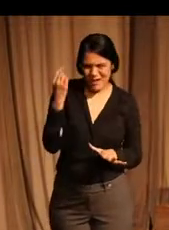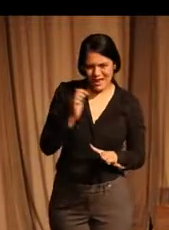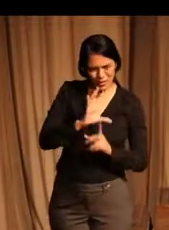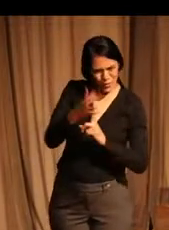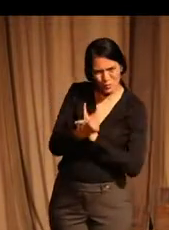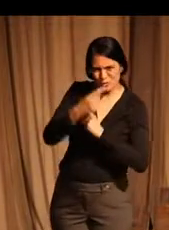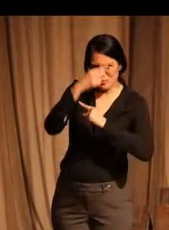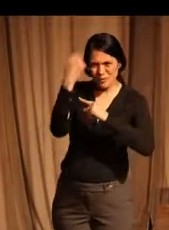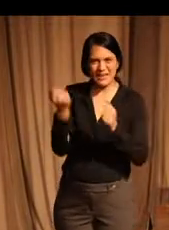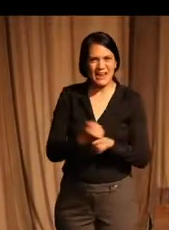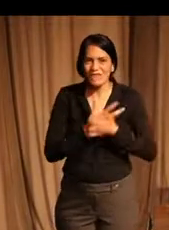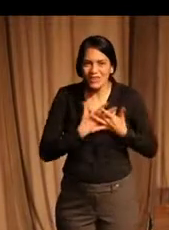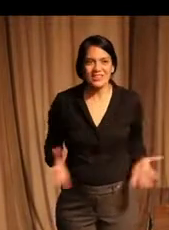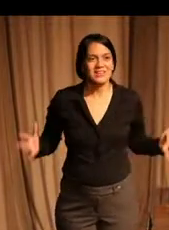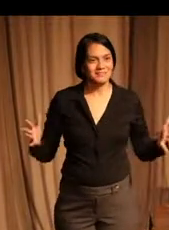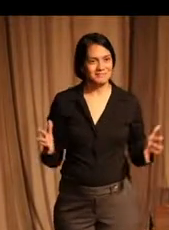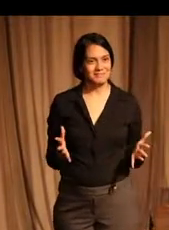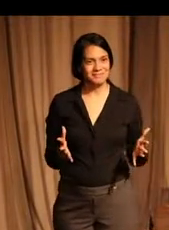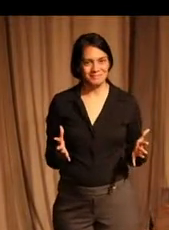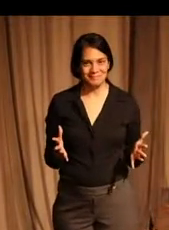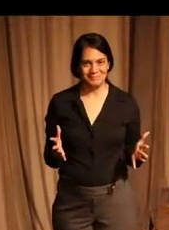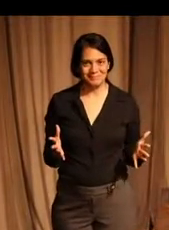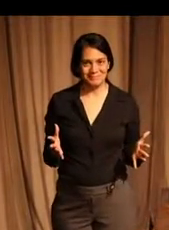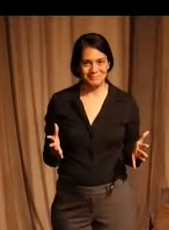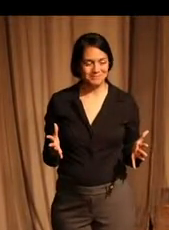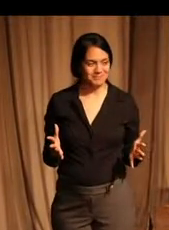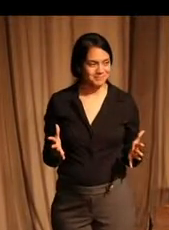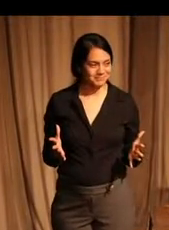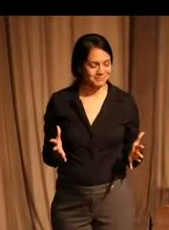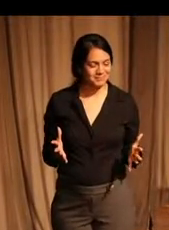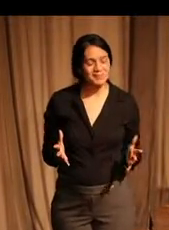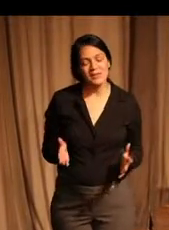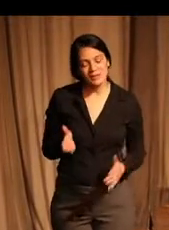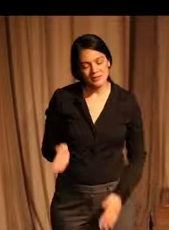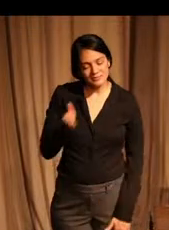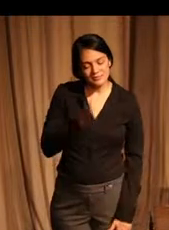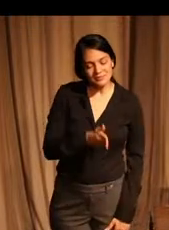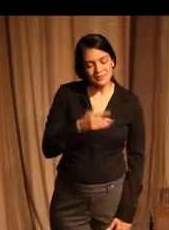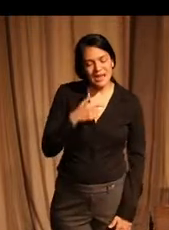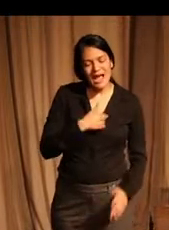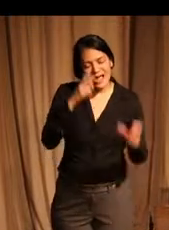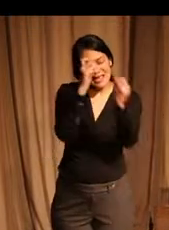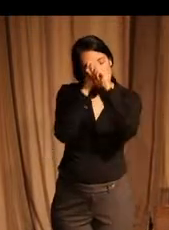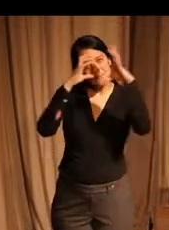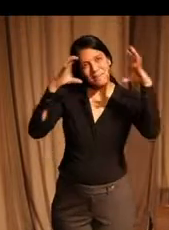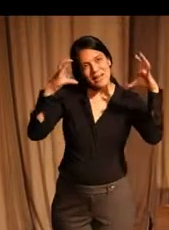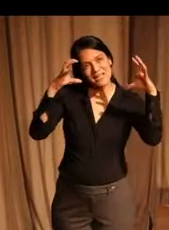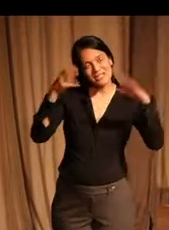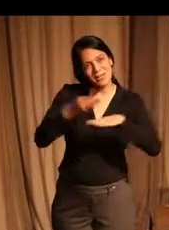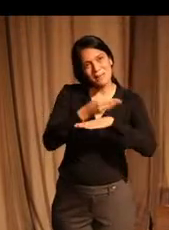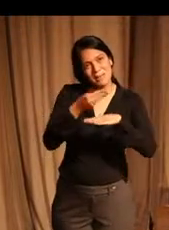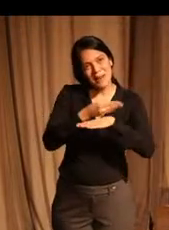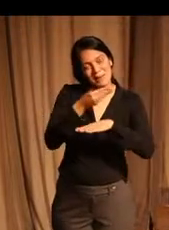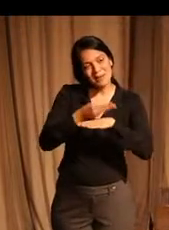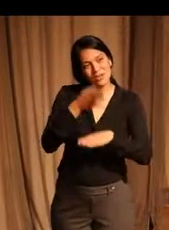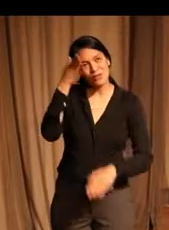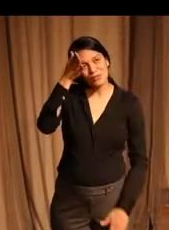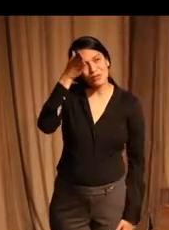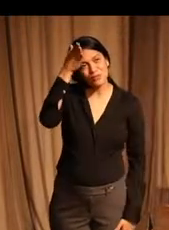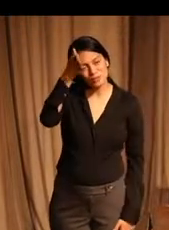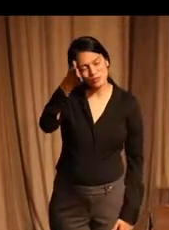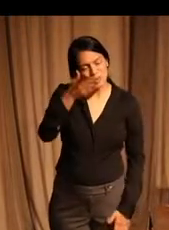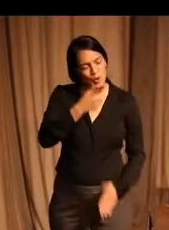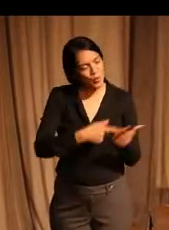Annouchka, dreaming and imagining a Miami of the future, or a space of the future. What does that look like for